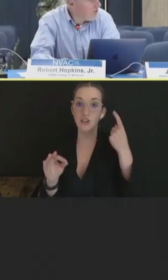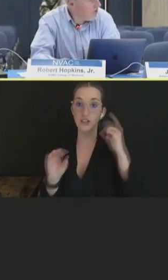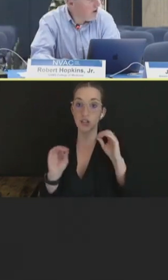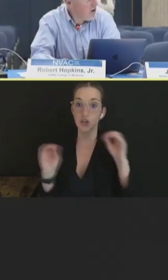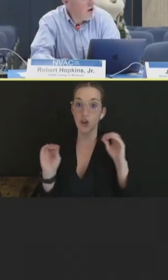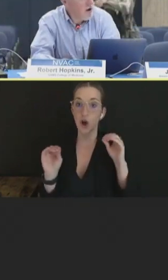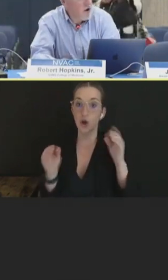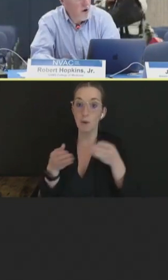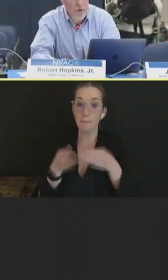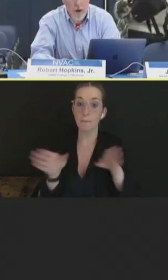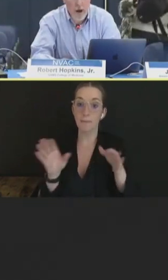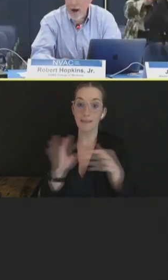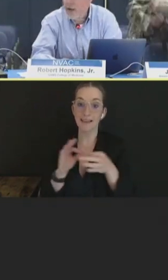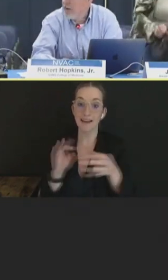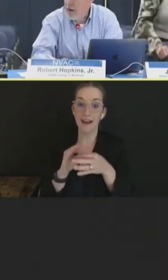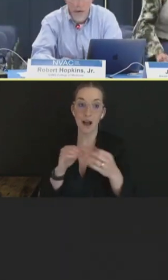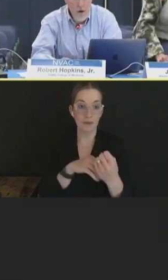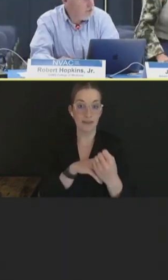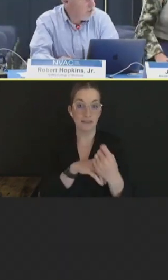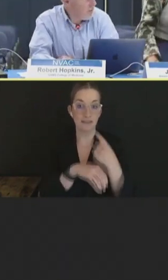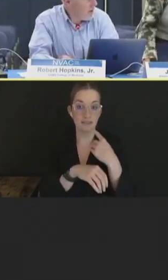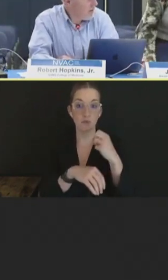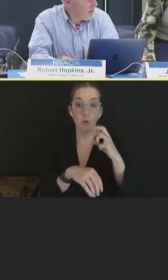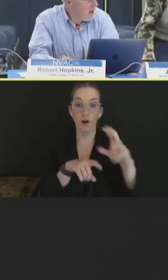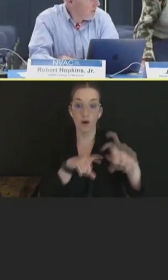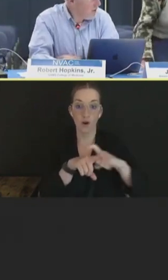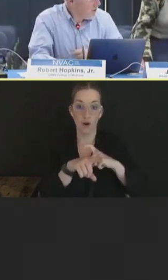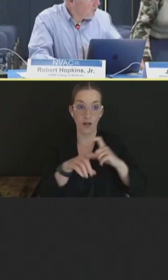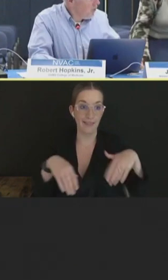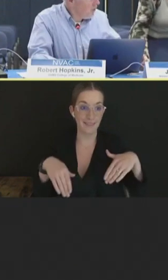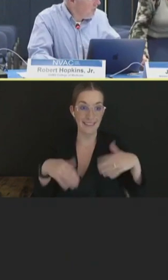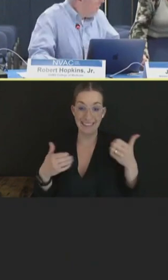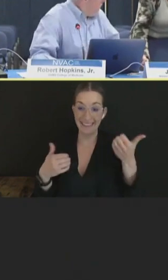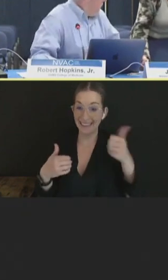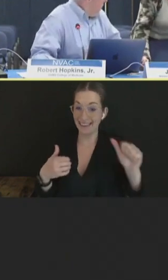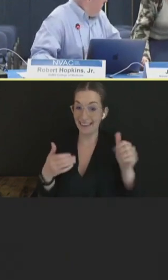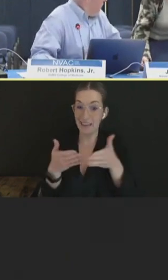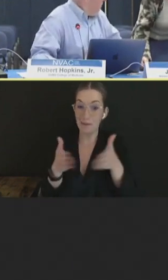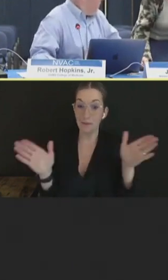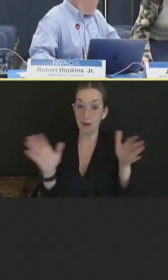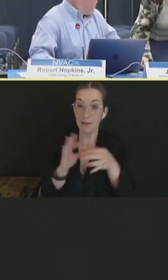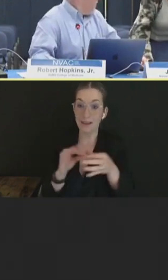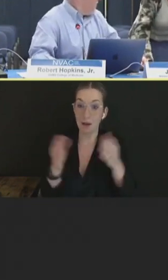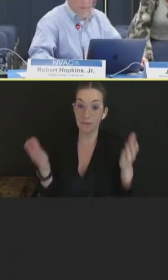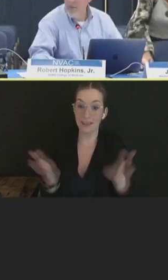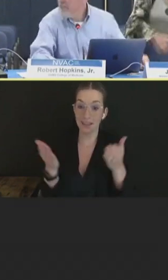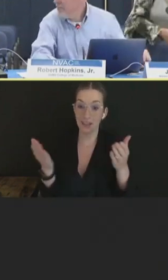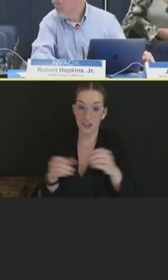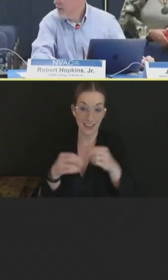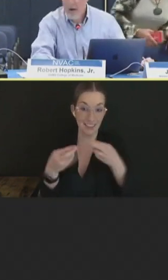comments on the line. Is there any public comment here in the room?